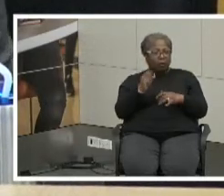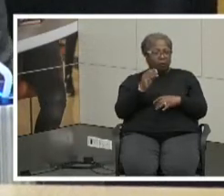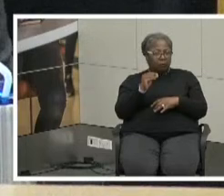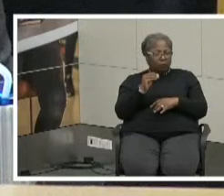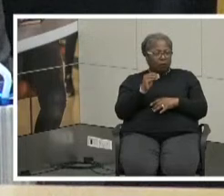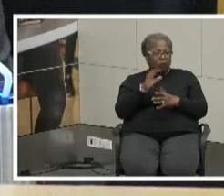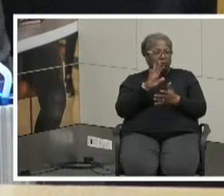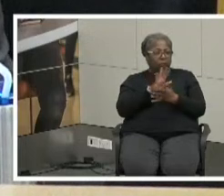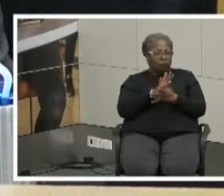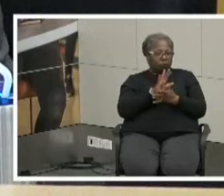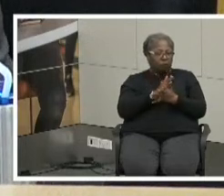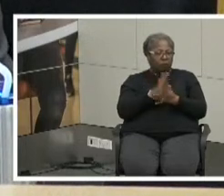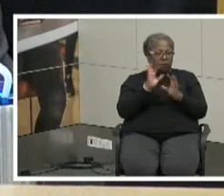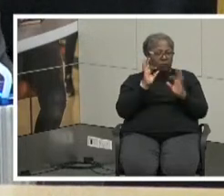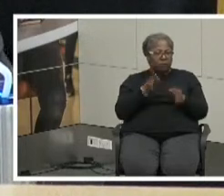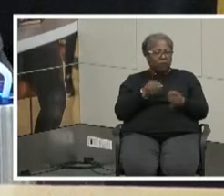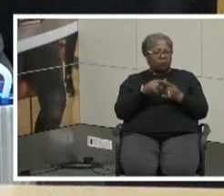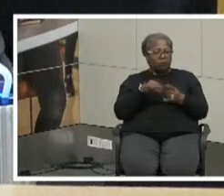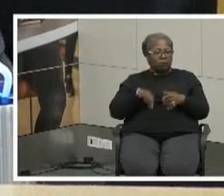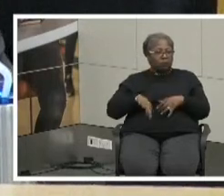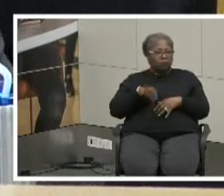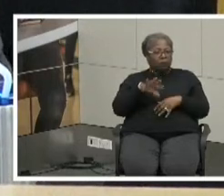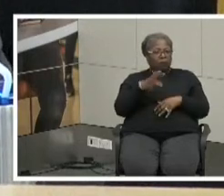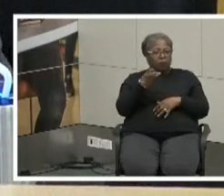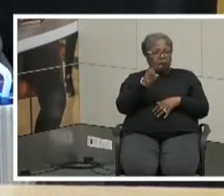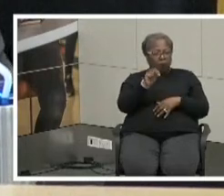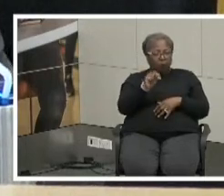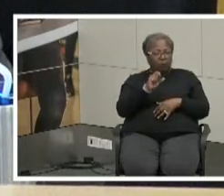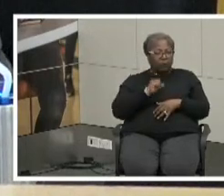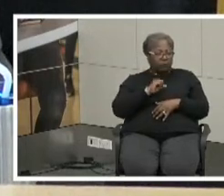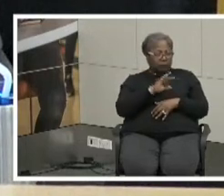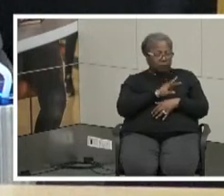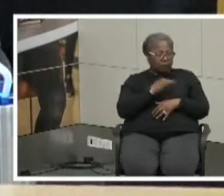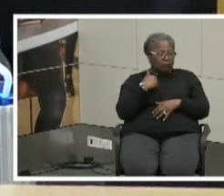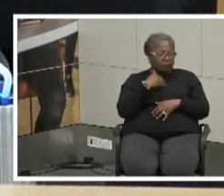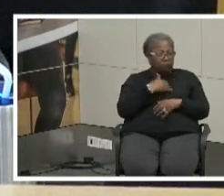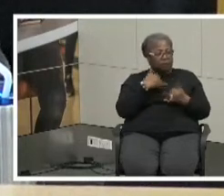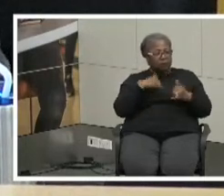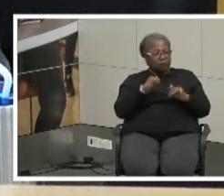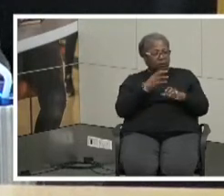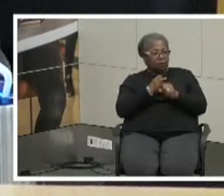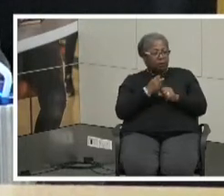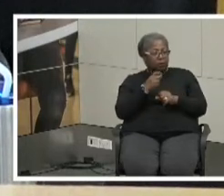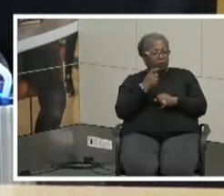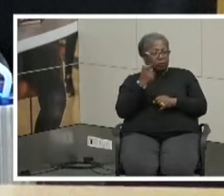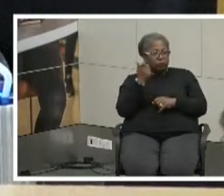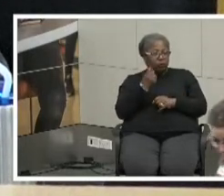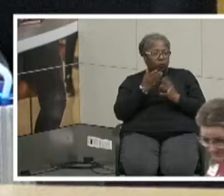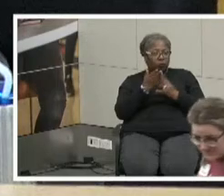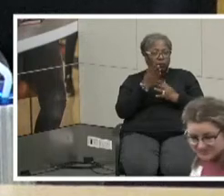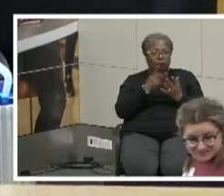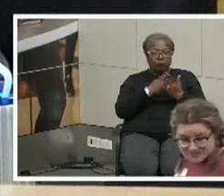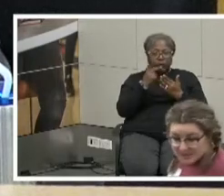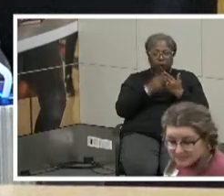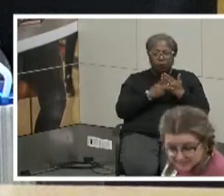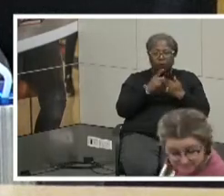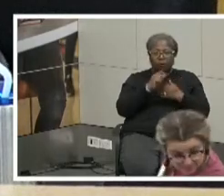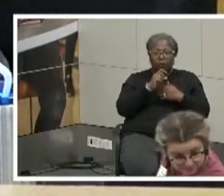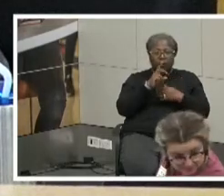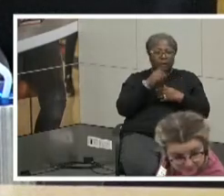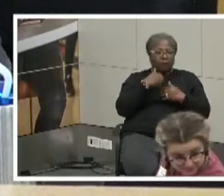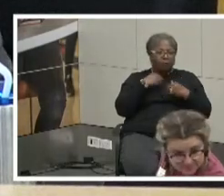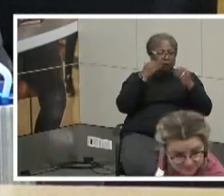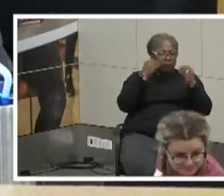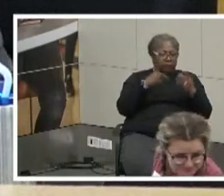fact the the schools decided to pay out of their own salary a staff member um they still obtain grants through the the program but they didn't necessarily have a